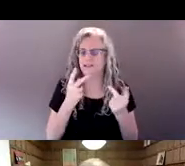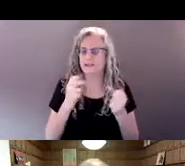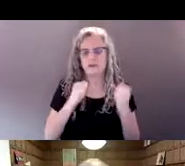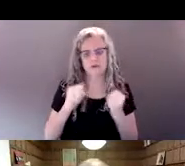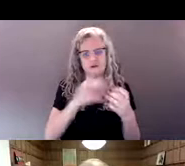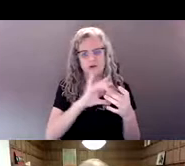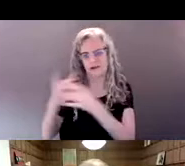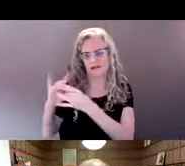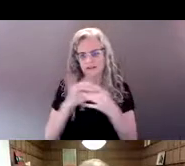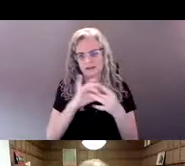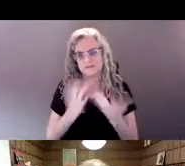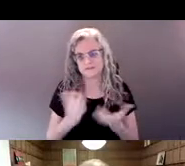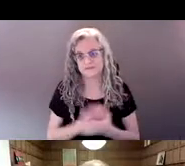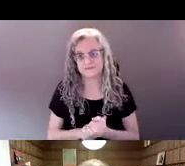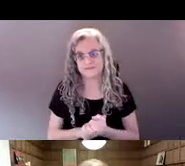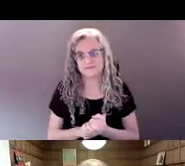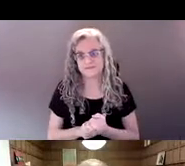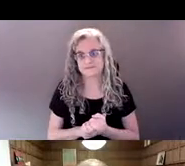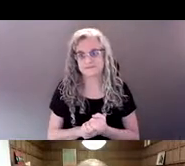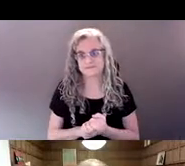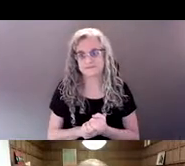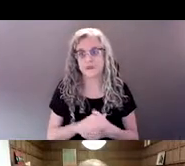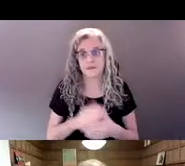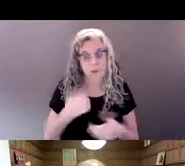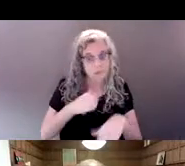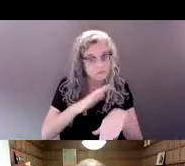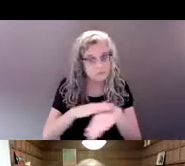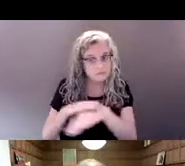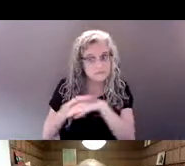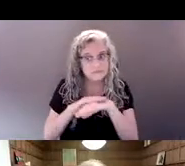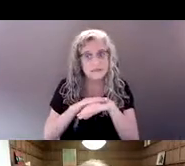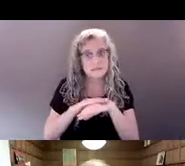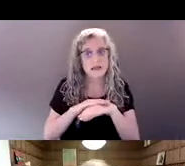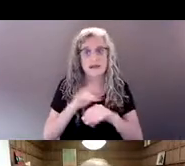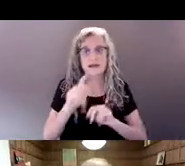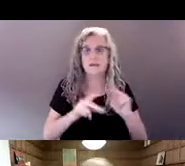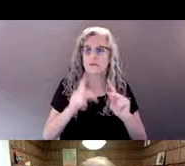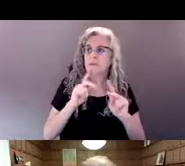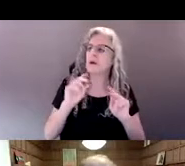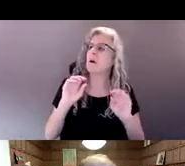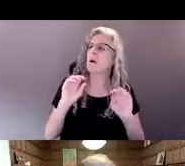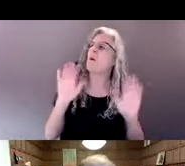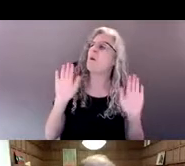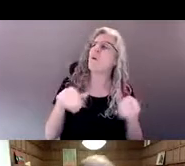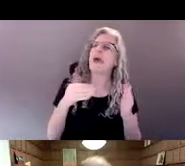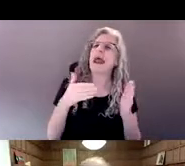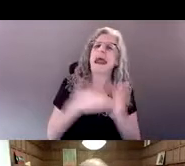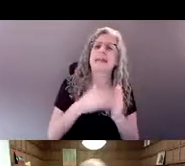Which is another way of saying, we should worry that we think anti-Semitism doesn't have a past.